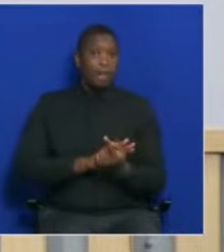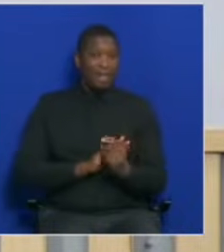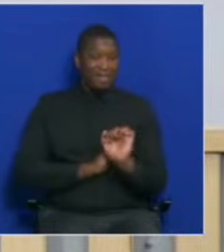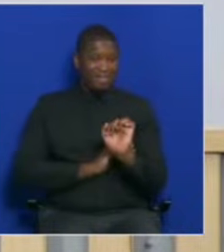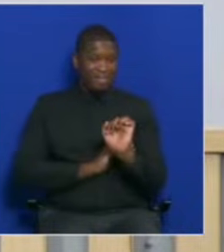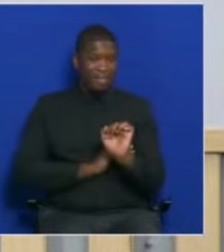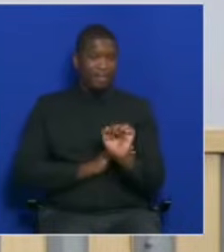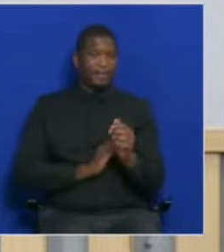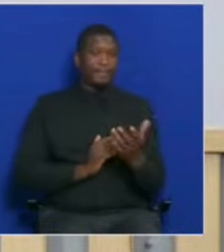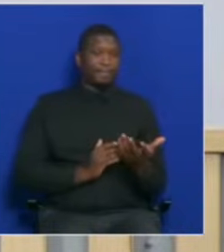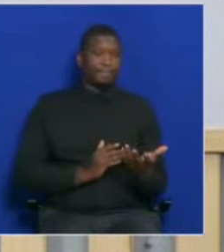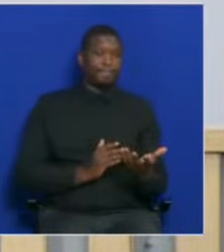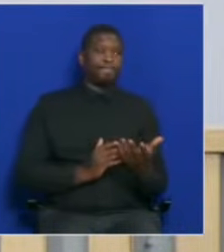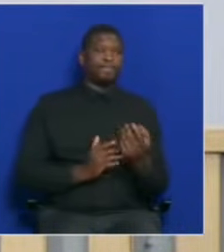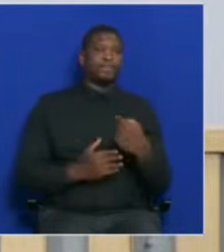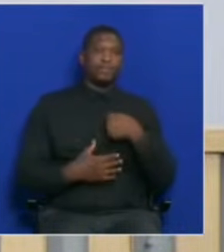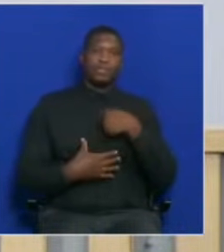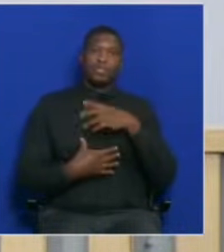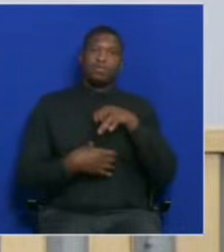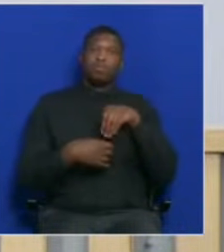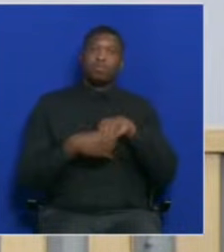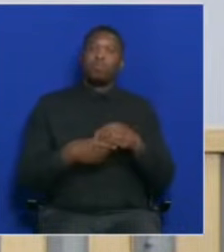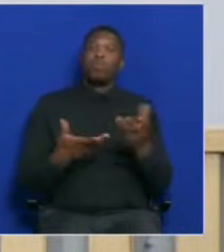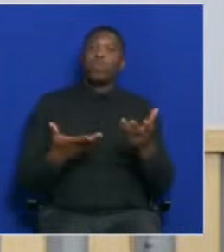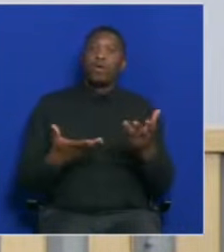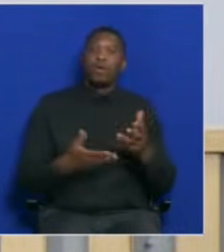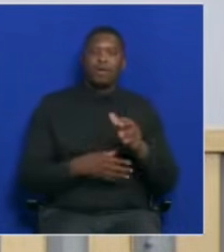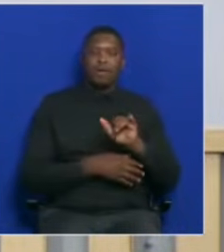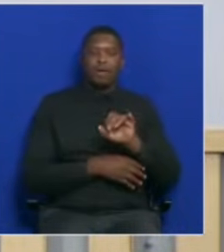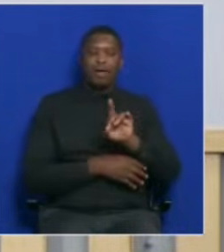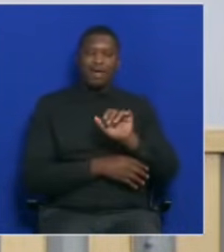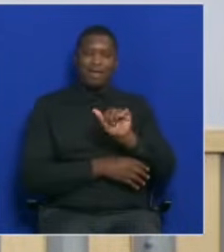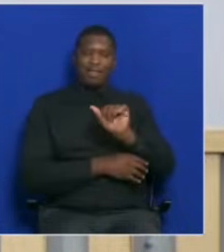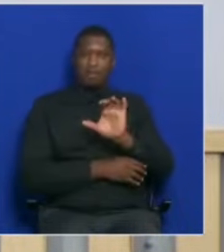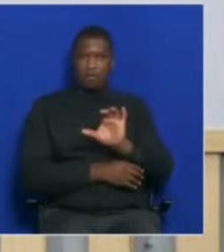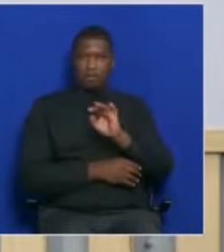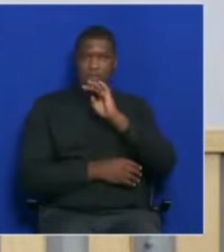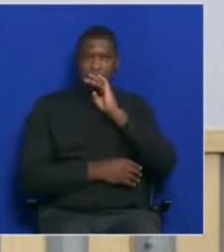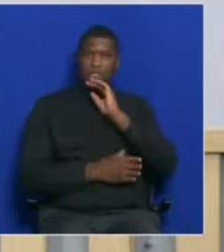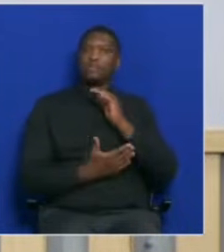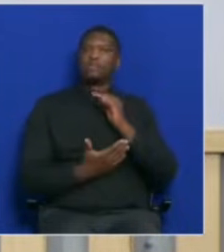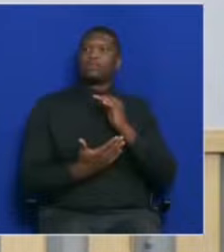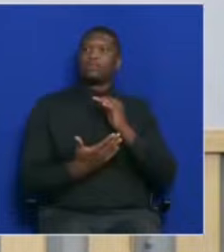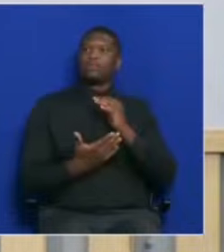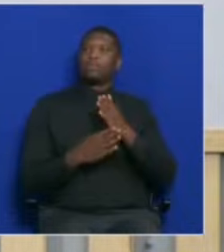was in IPID. It was before my secondment to